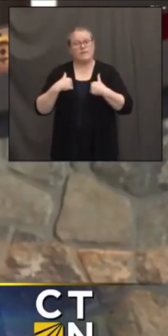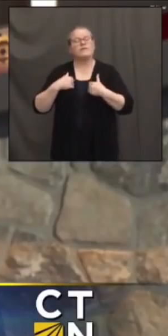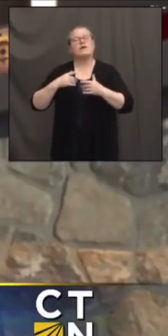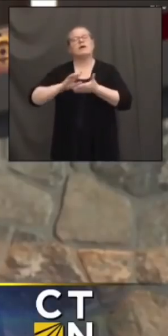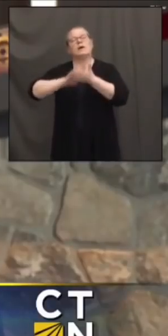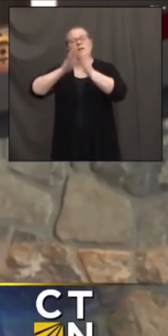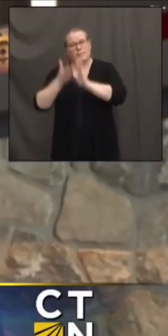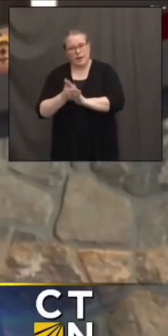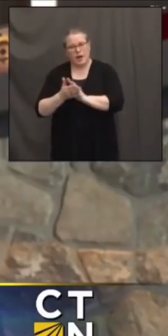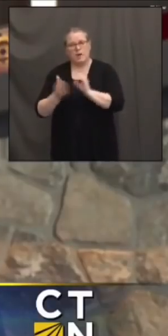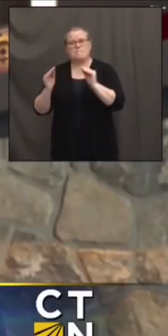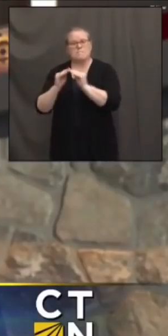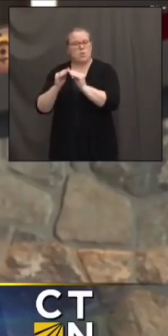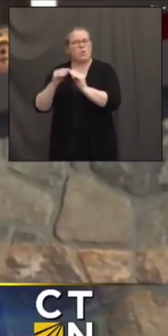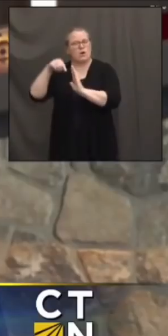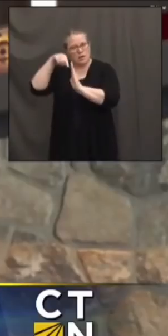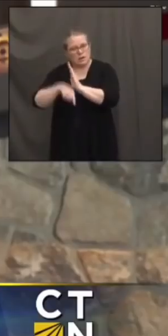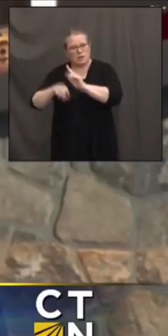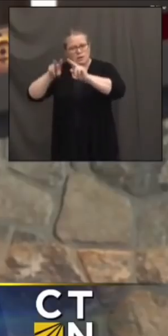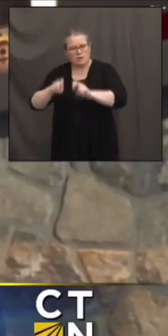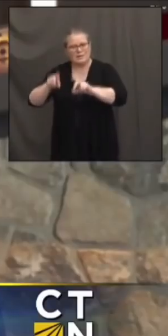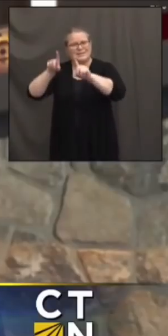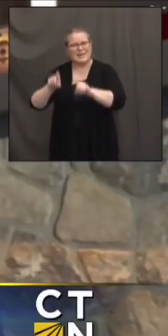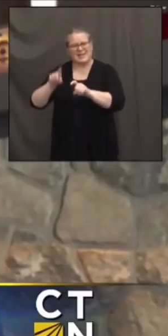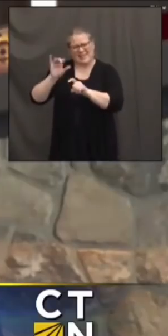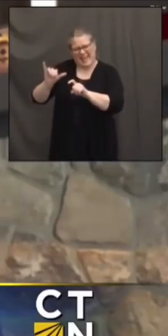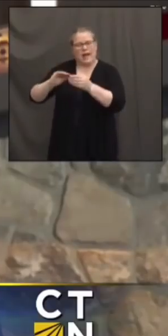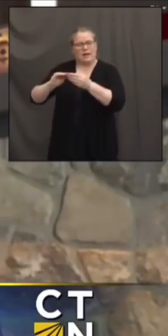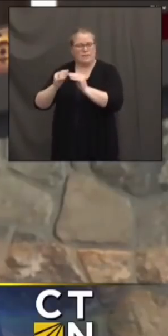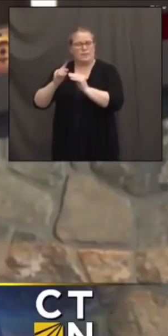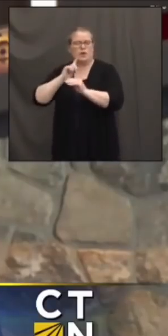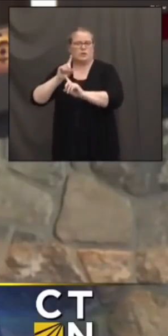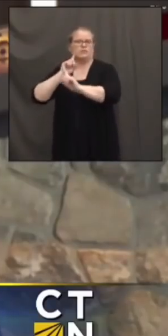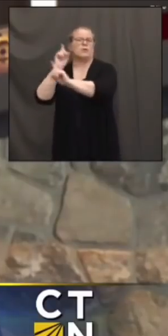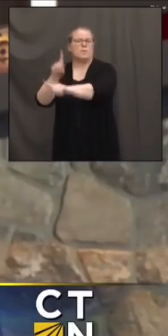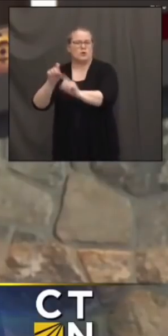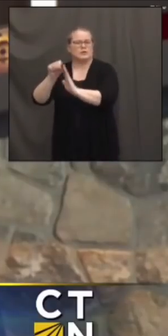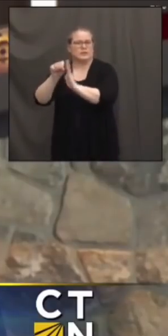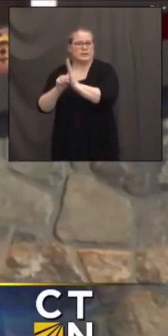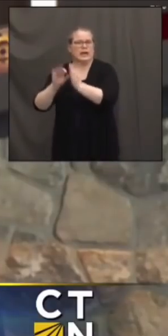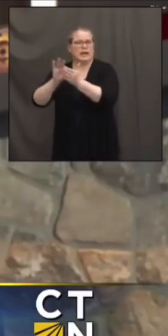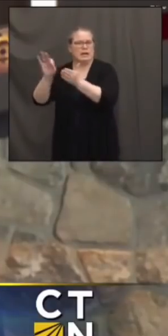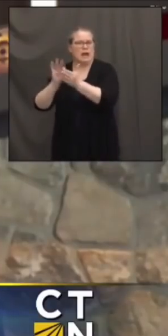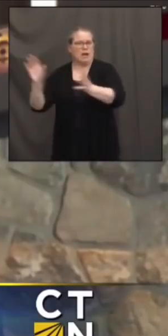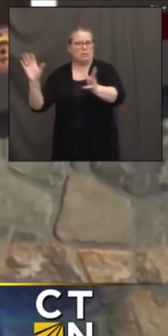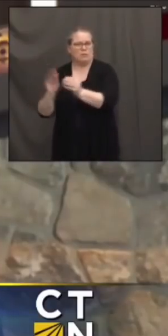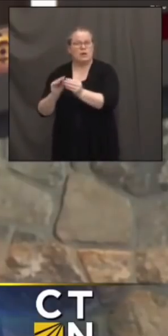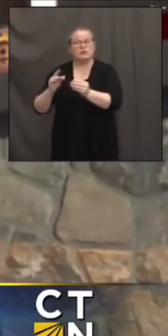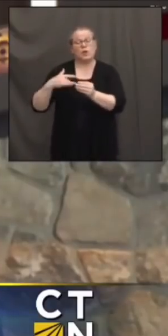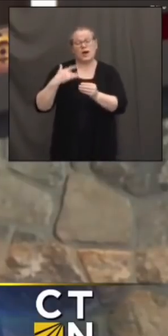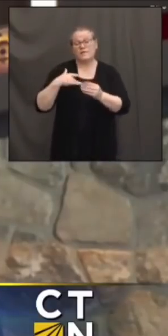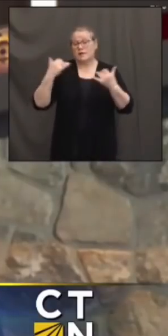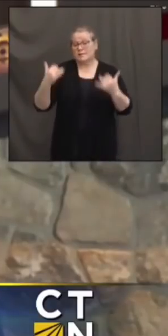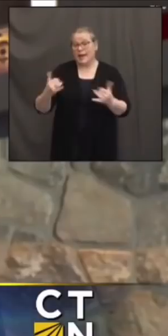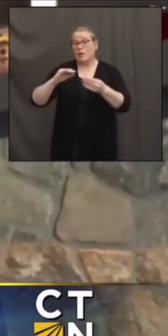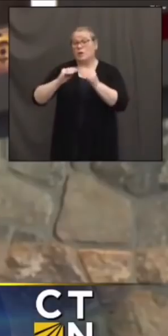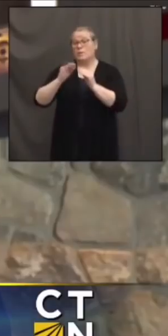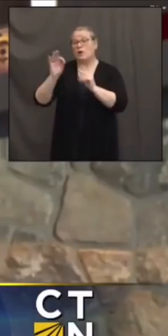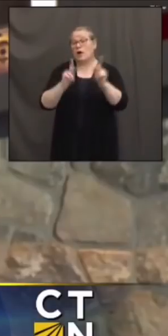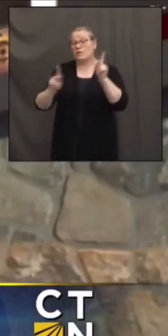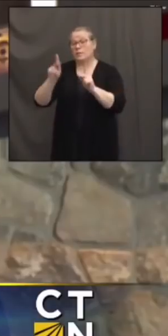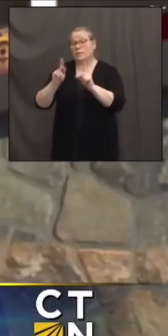that PCR result will get reported. So I think that there's a possibility that we're actually overstating the positivity rate, not understating it,